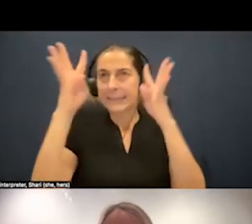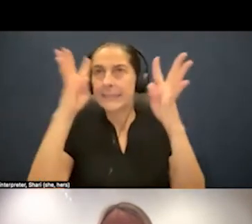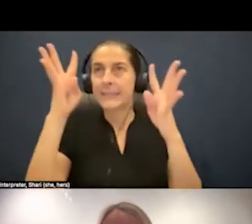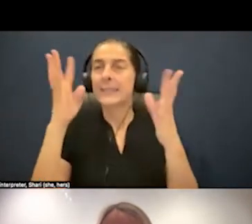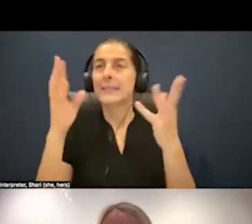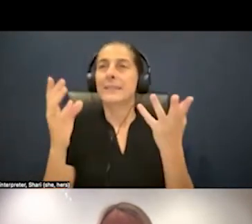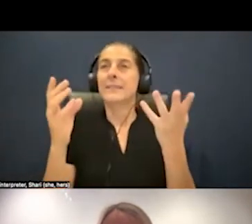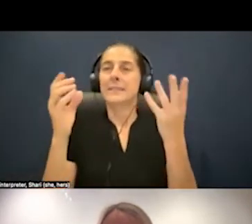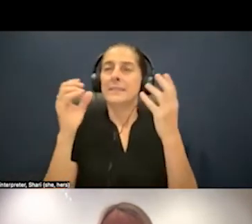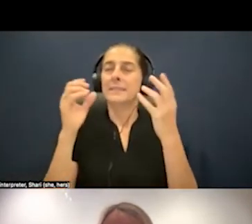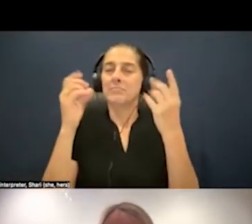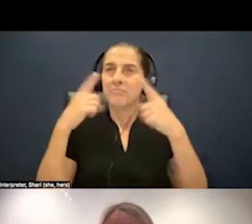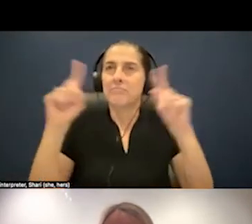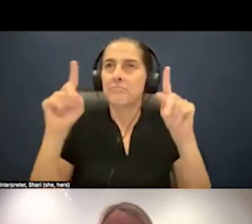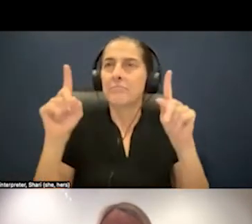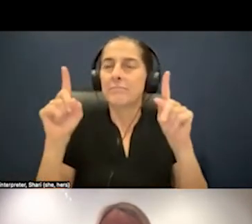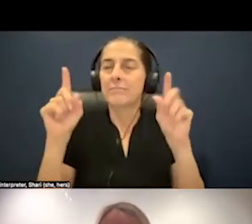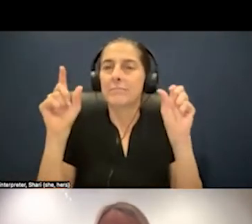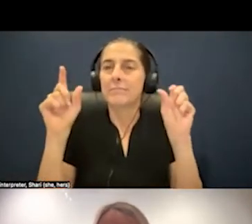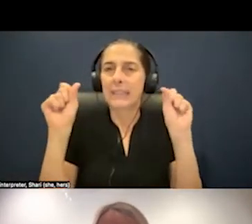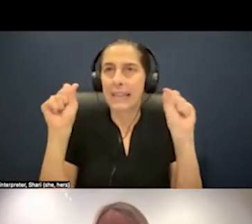even something we should think about.